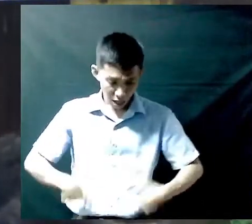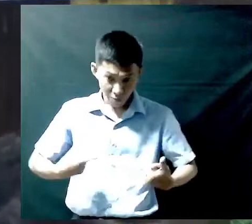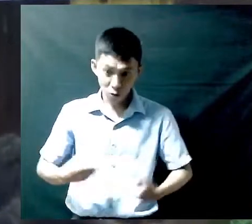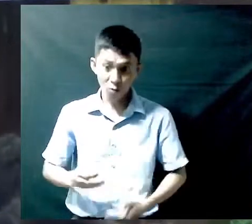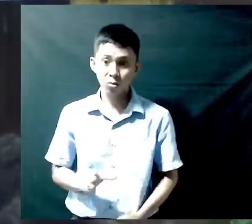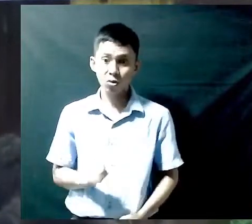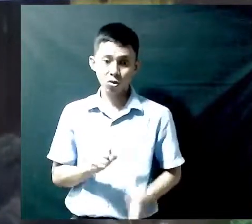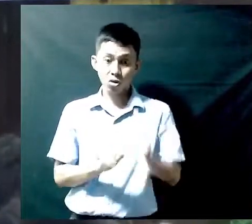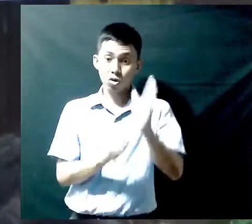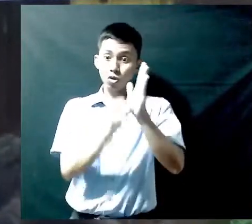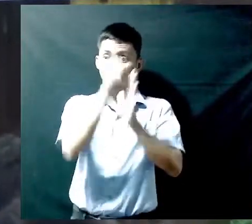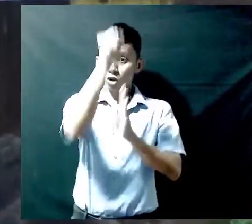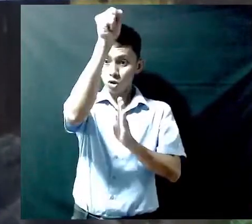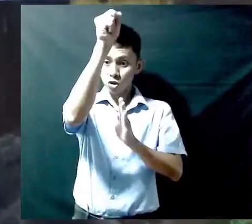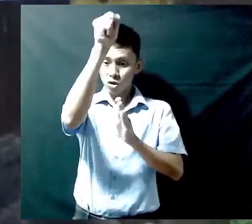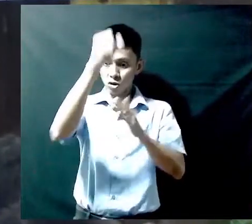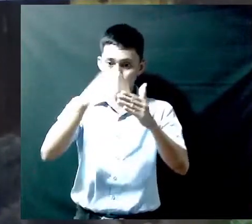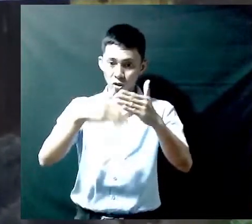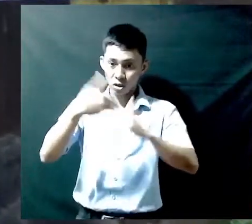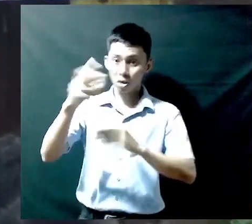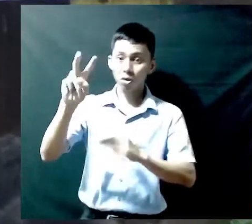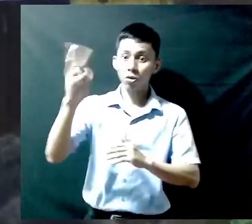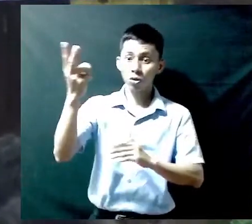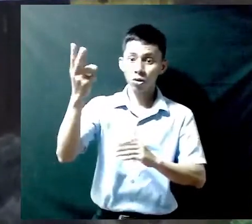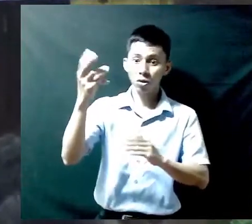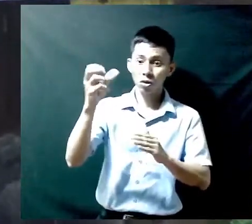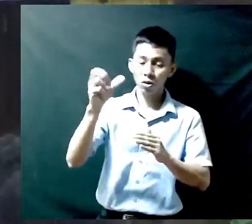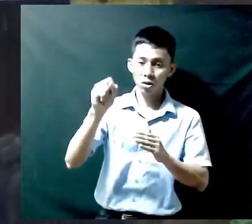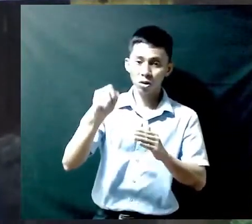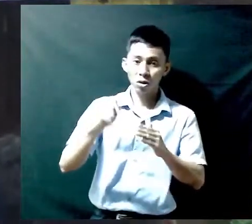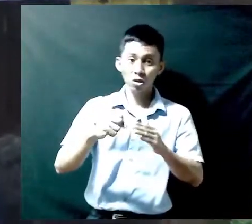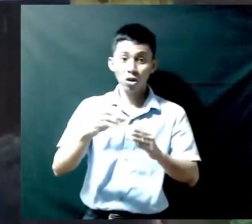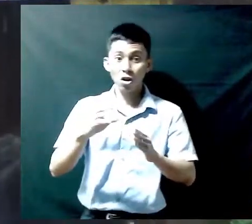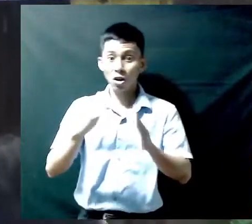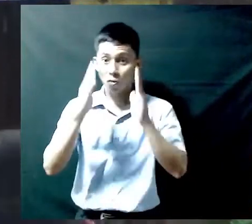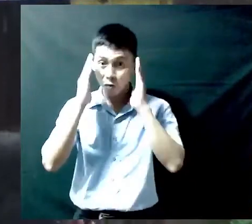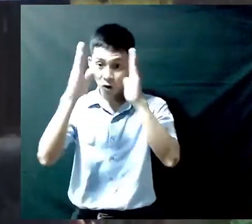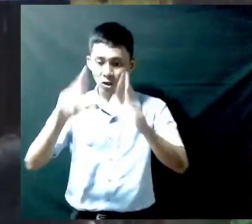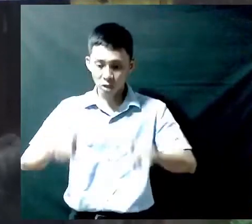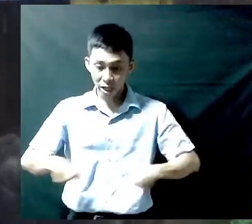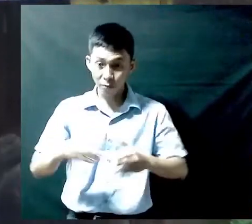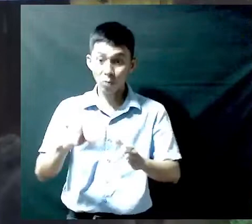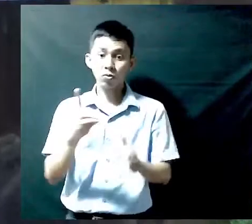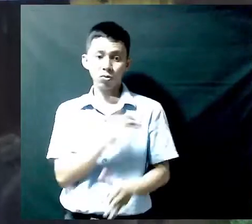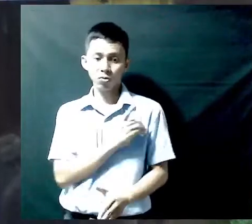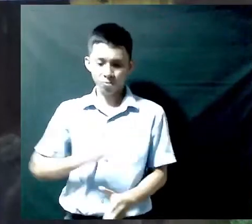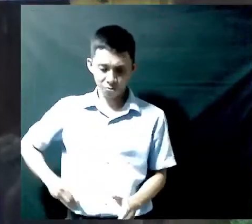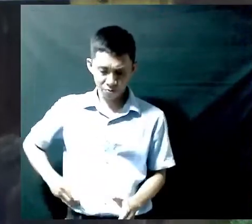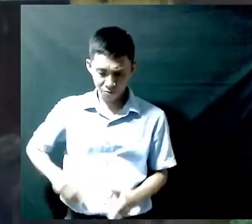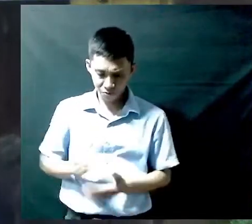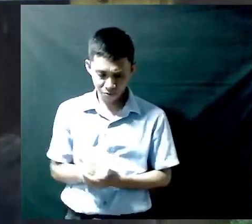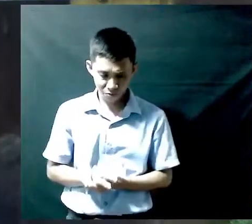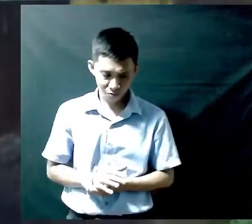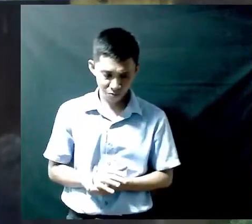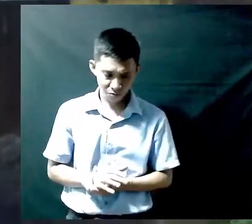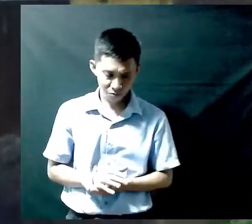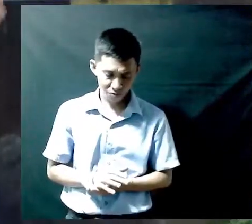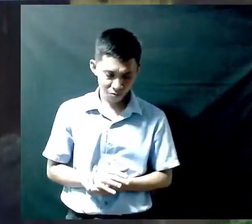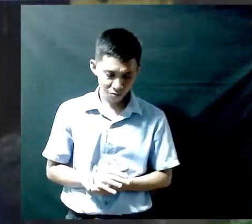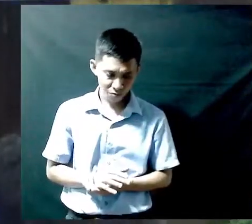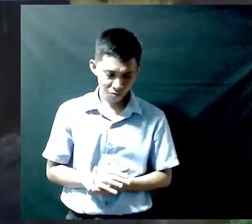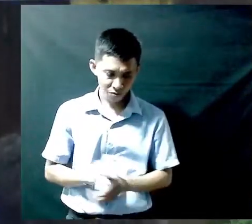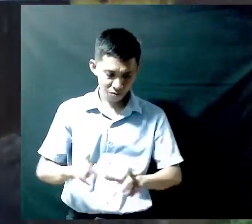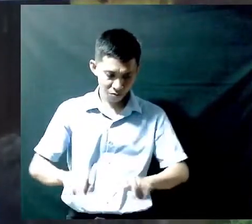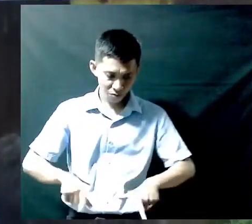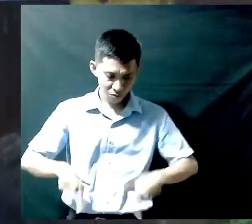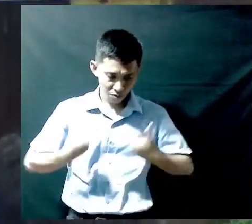David. So dyan ho lumalaro ang aklat ng 1 and 2 Samuel in the Old Testament. The life of